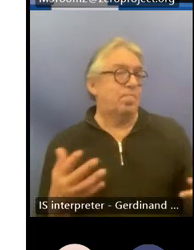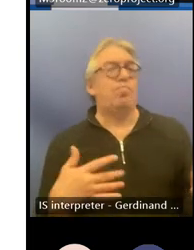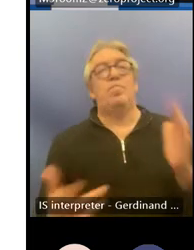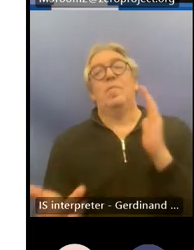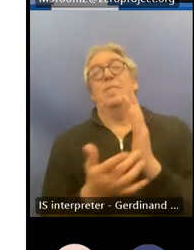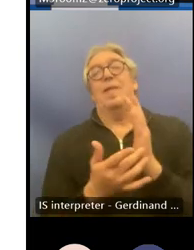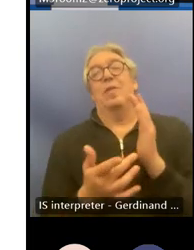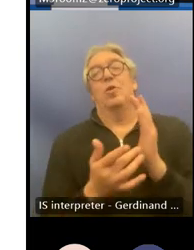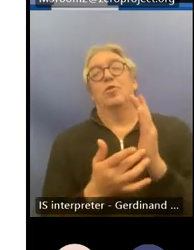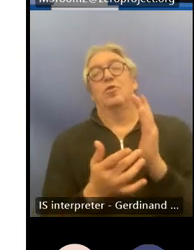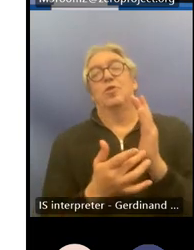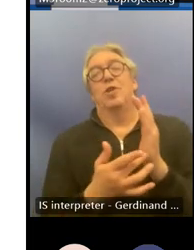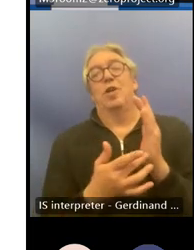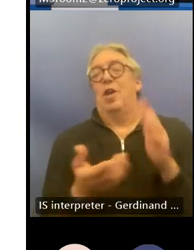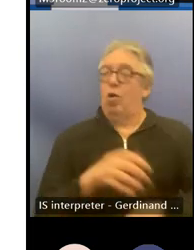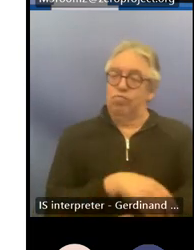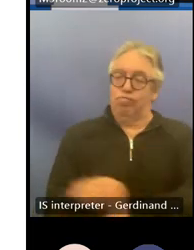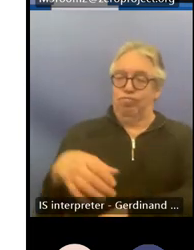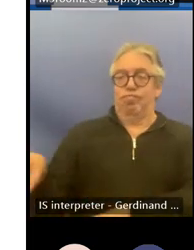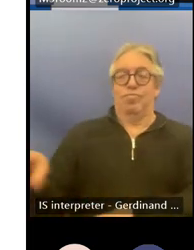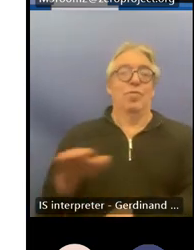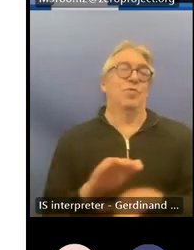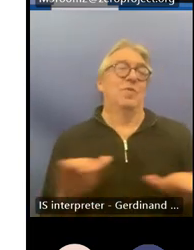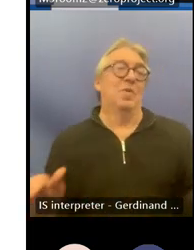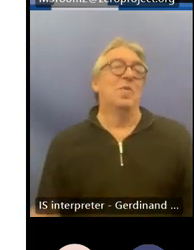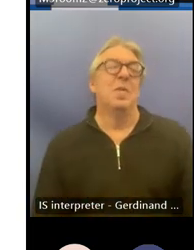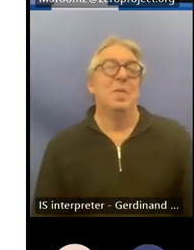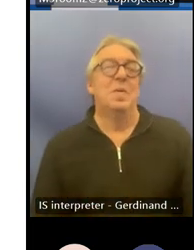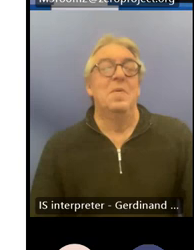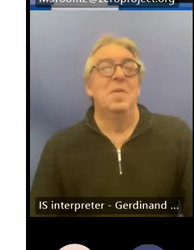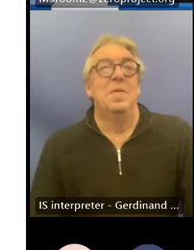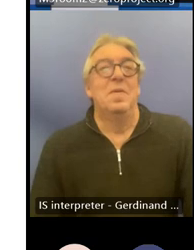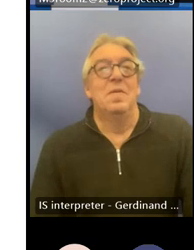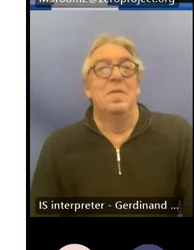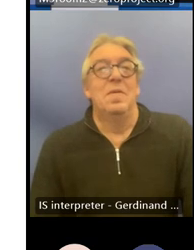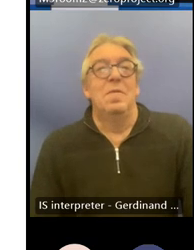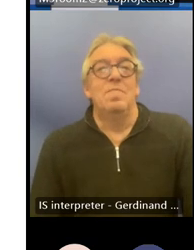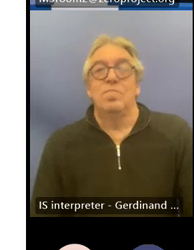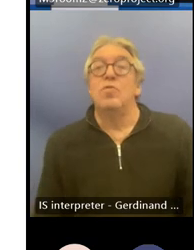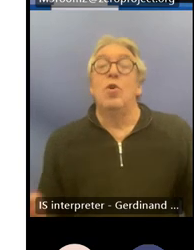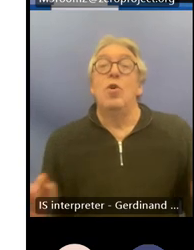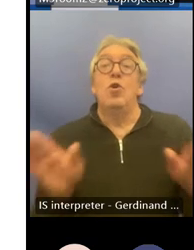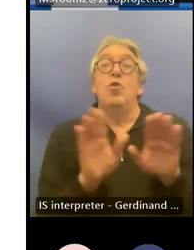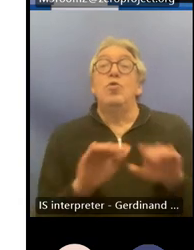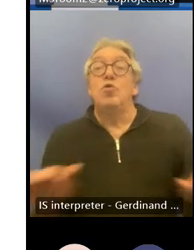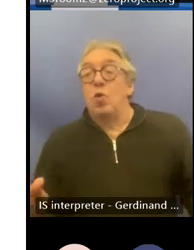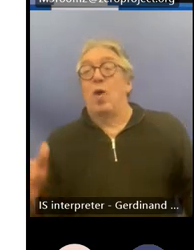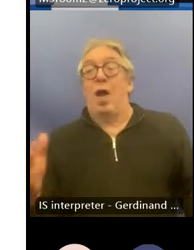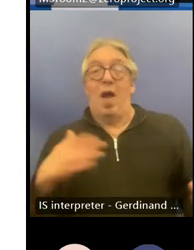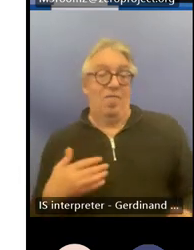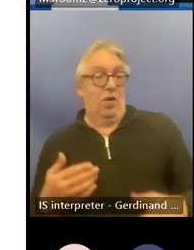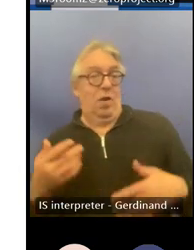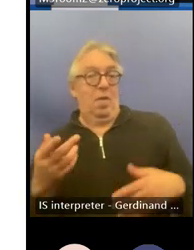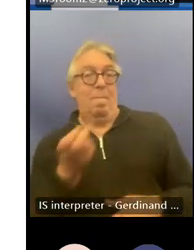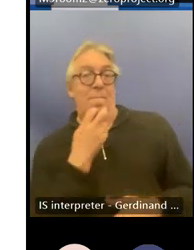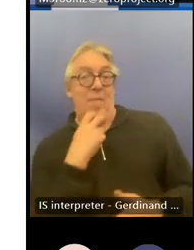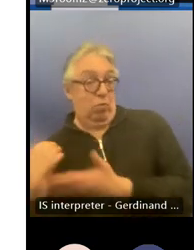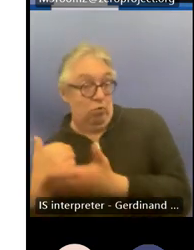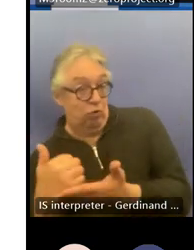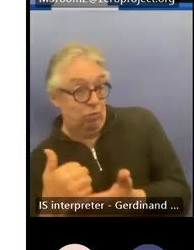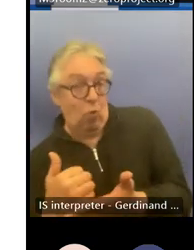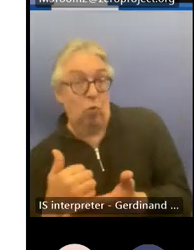program such that it's live data and children are supported by therapy and learning through tech. These are